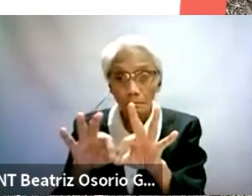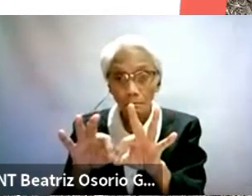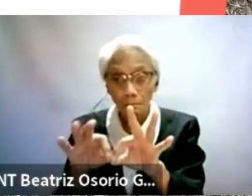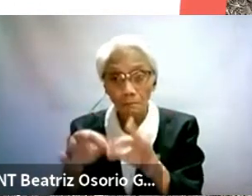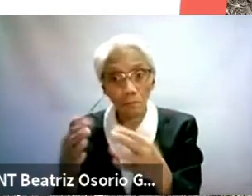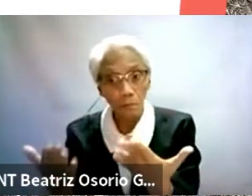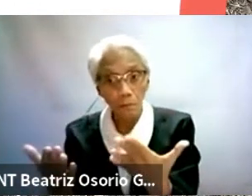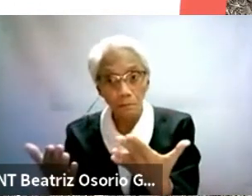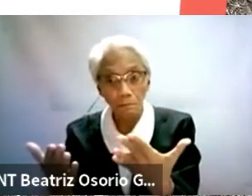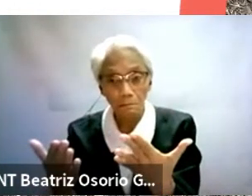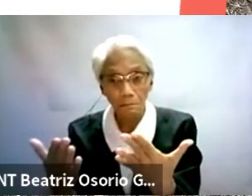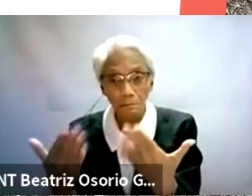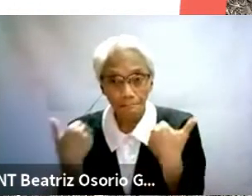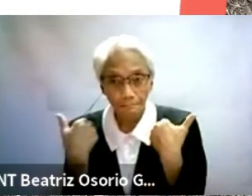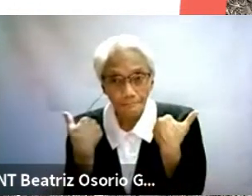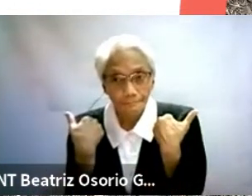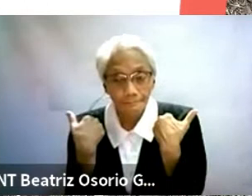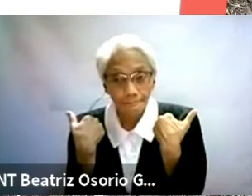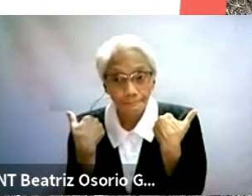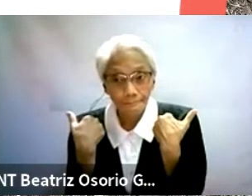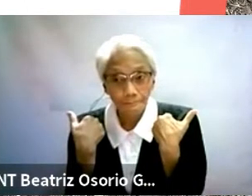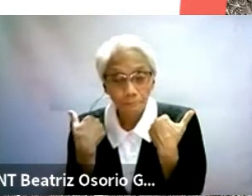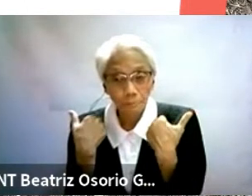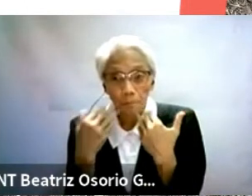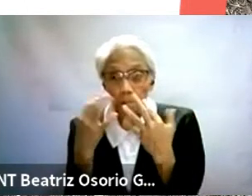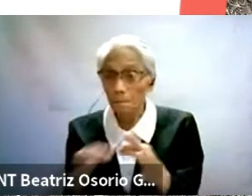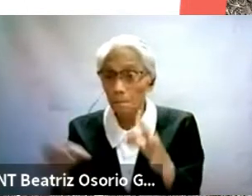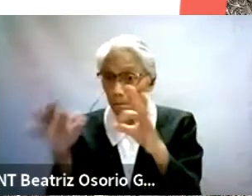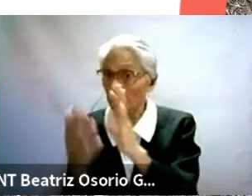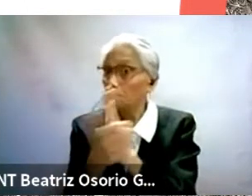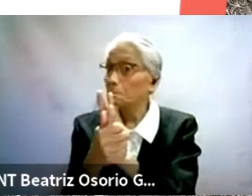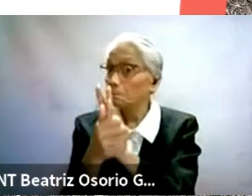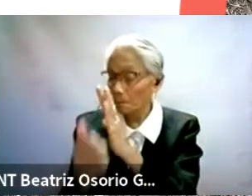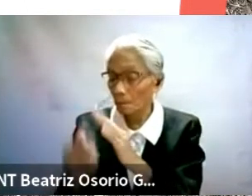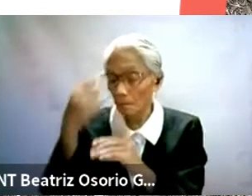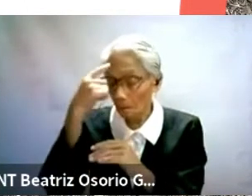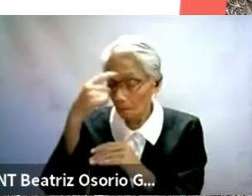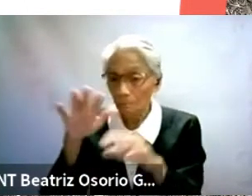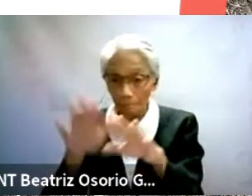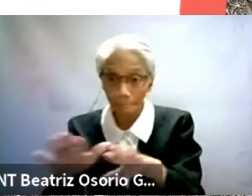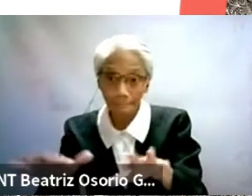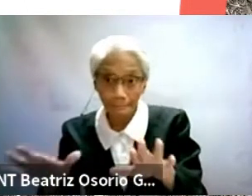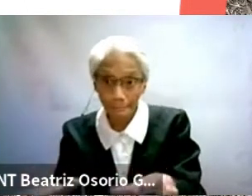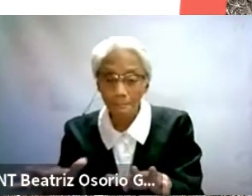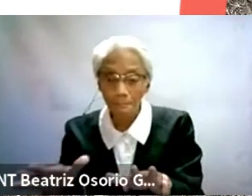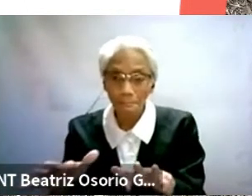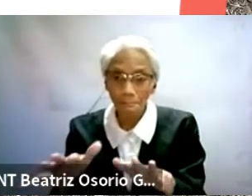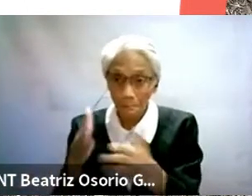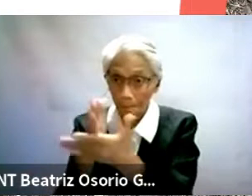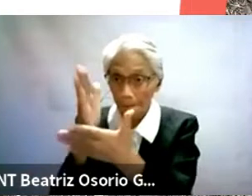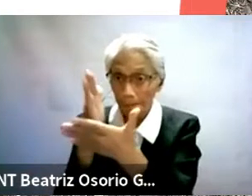and being aware of the potential costs to children's positive rights from